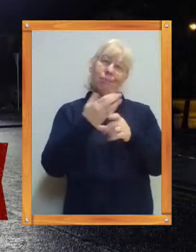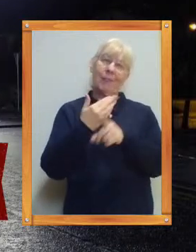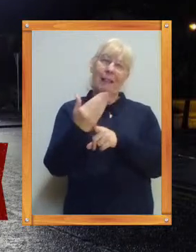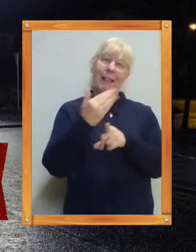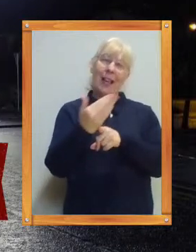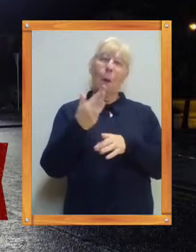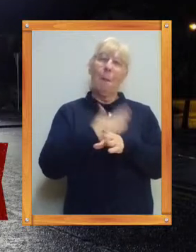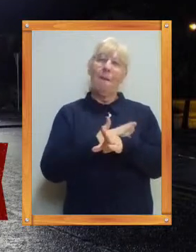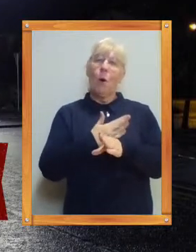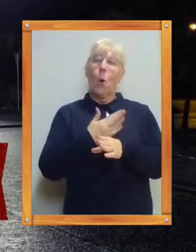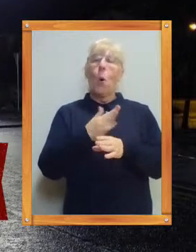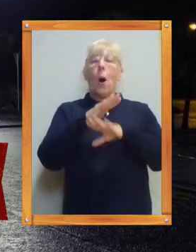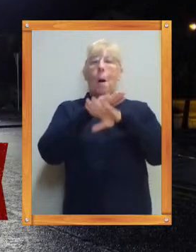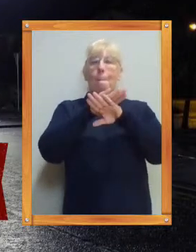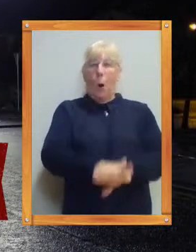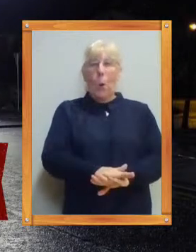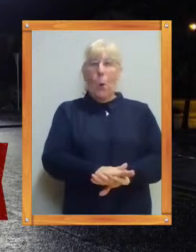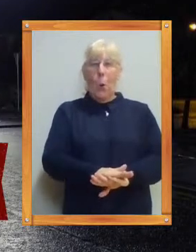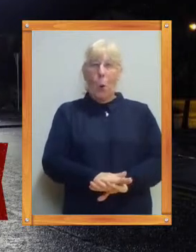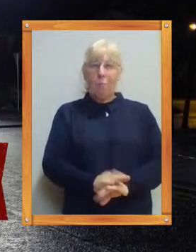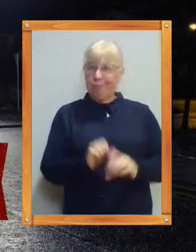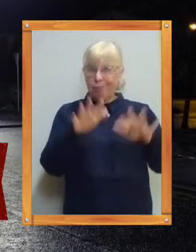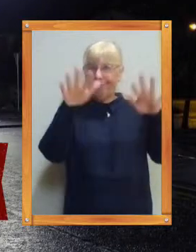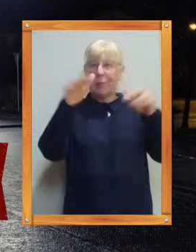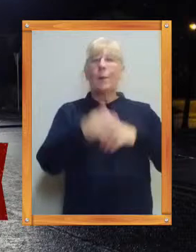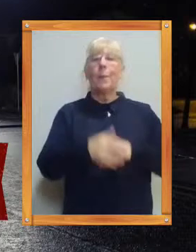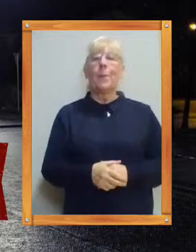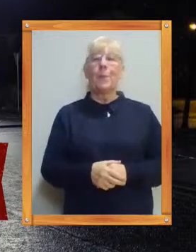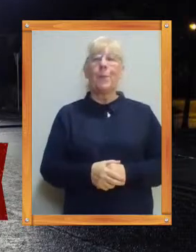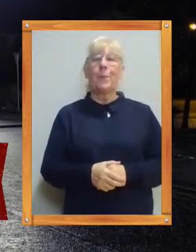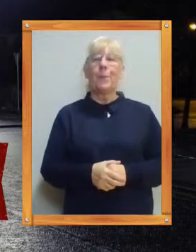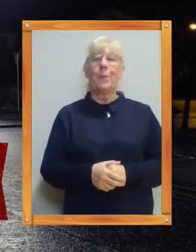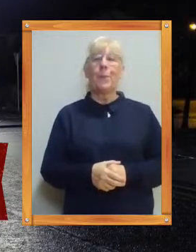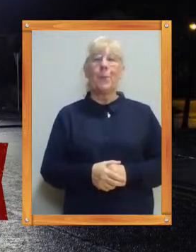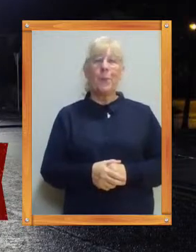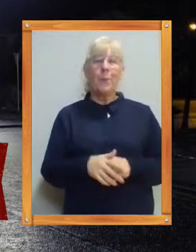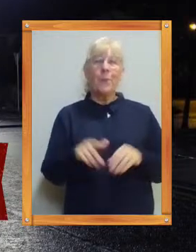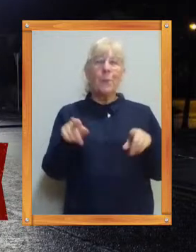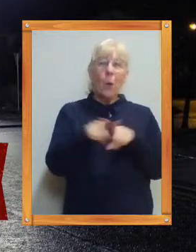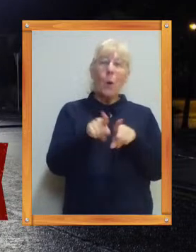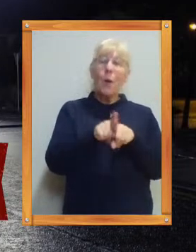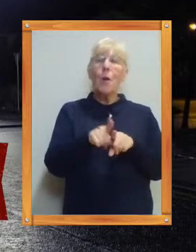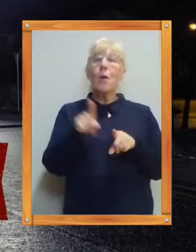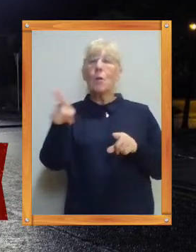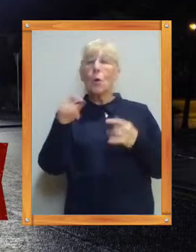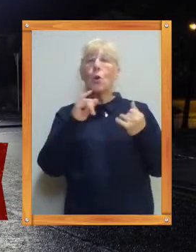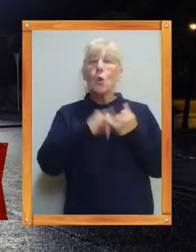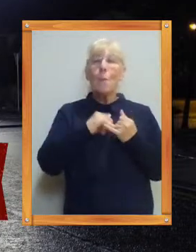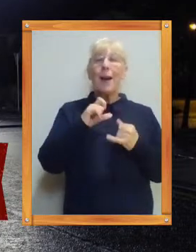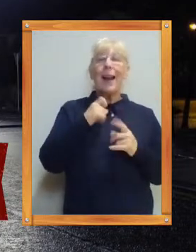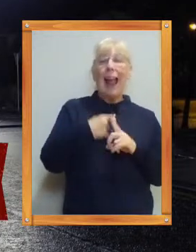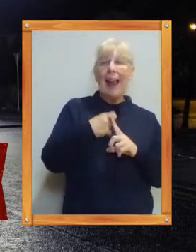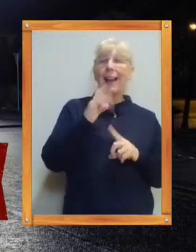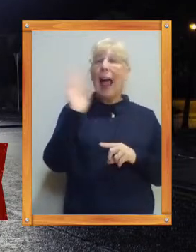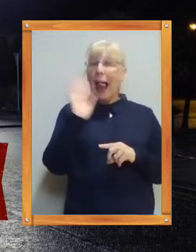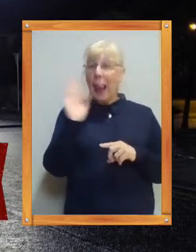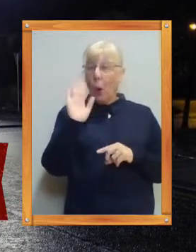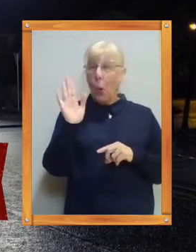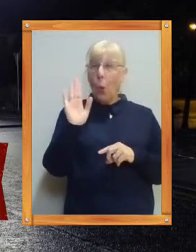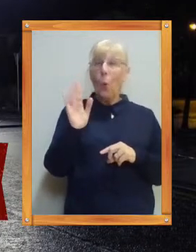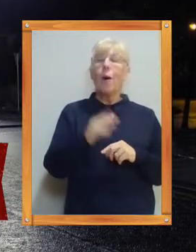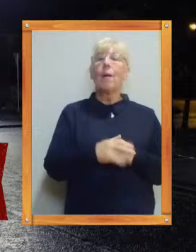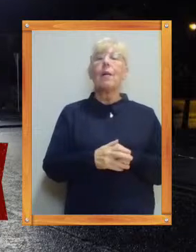lights. Also, hi to Super Caden, looking for a shout out tonight. And Anna